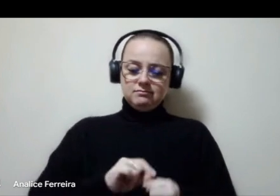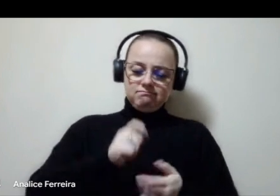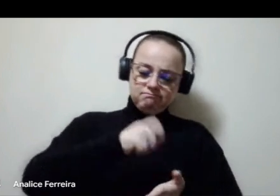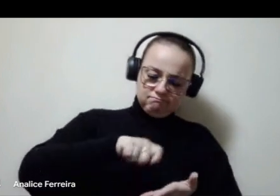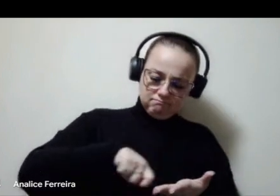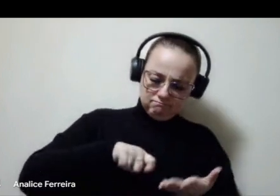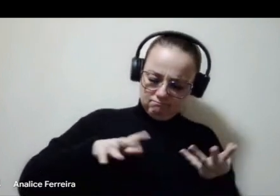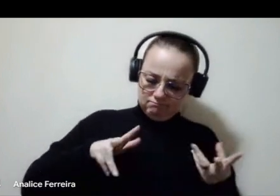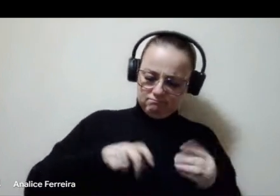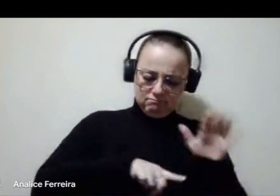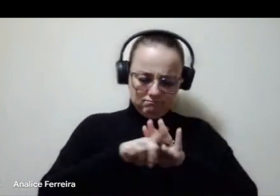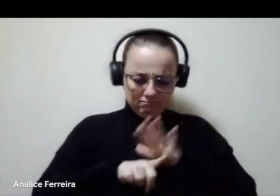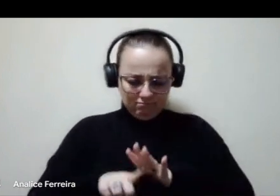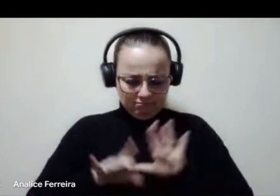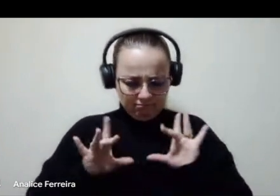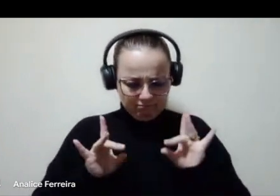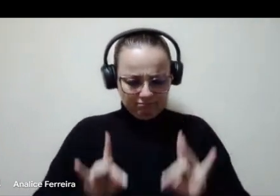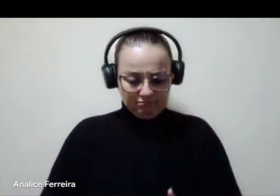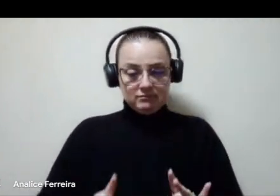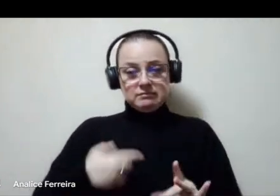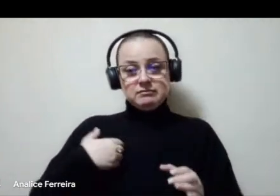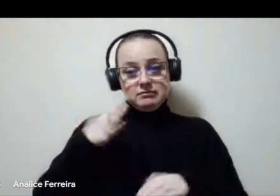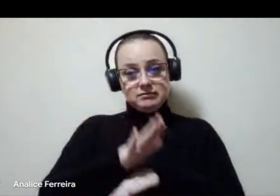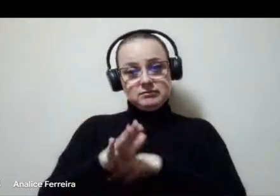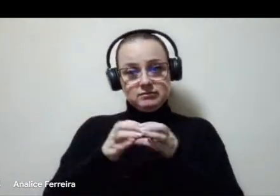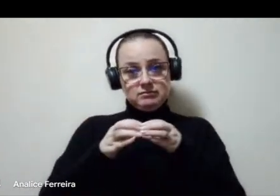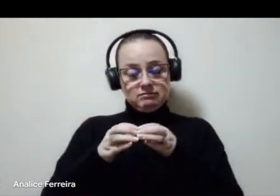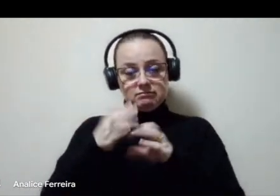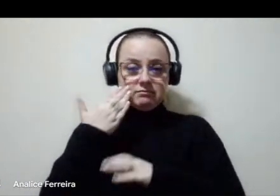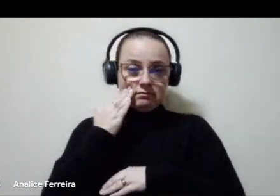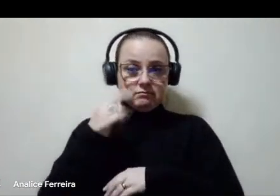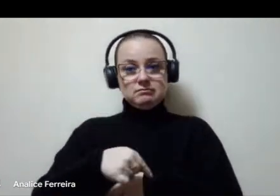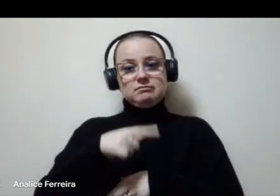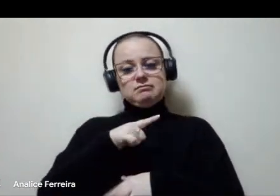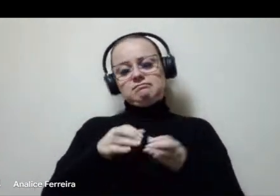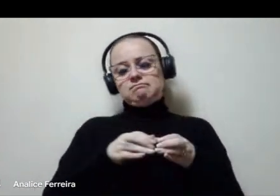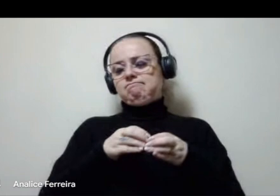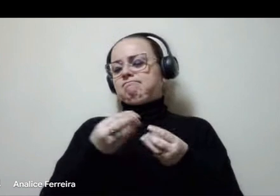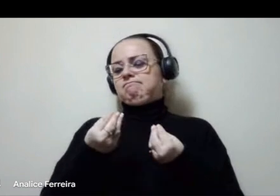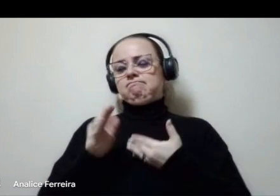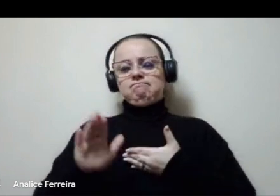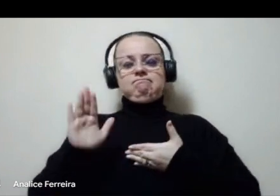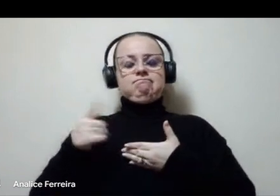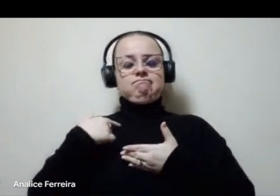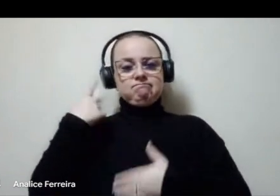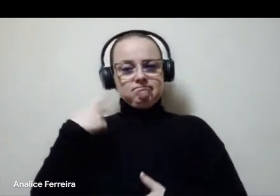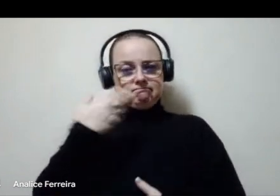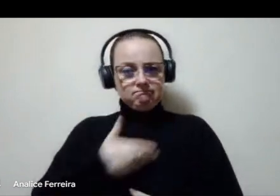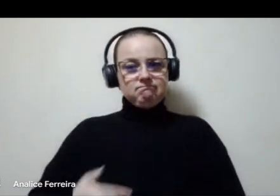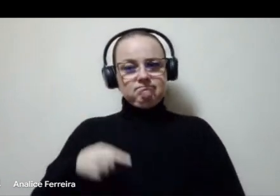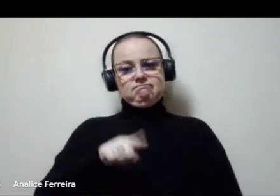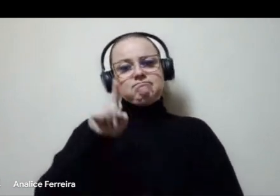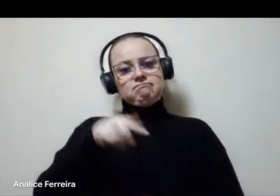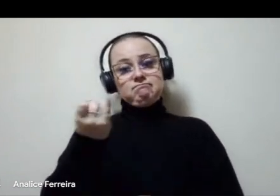make sure the questions that help the team understand. On other side, we have a team very committed to doing this public policy. It is important